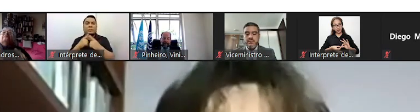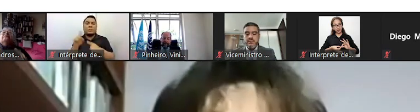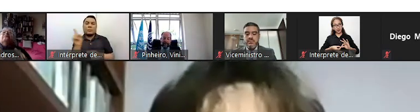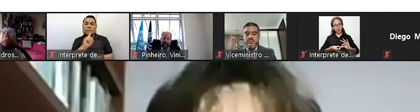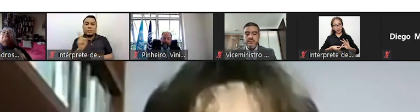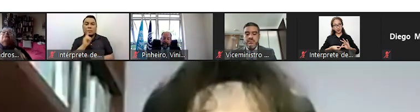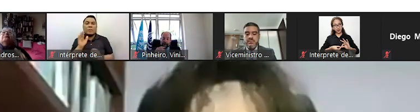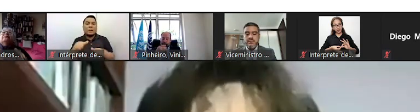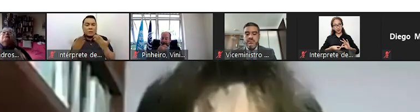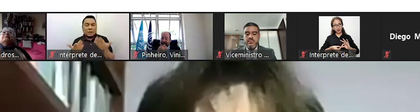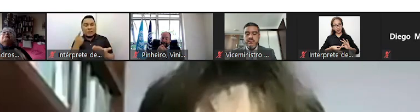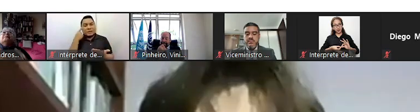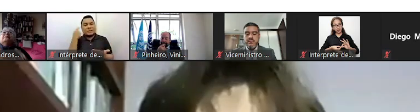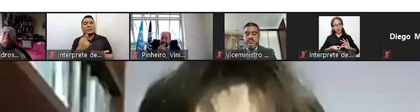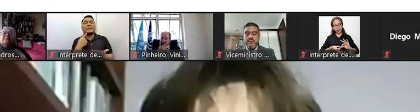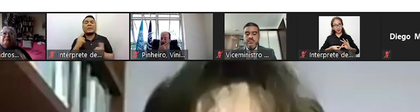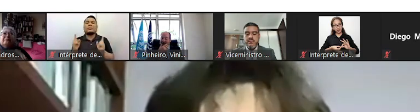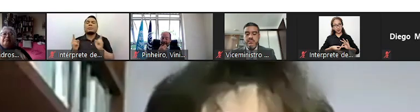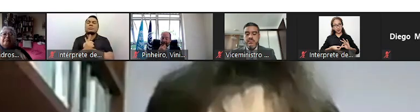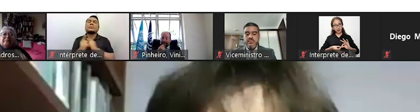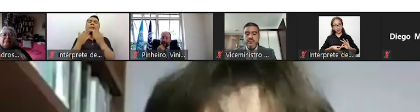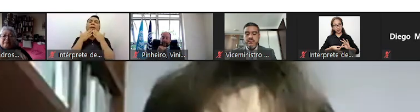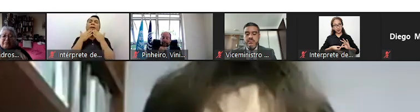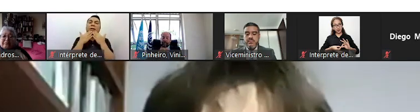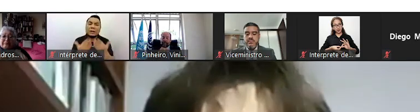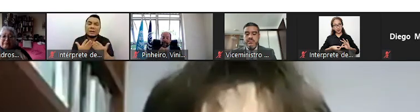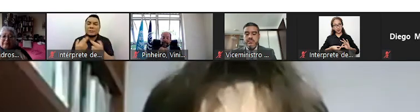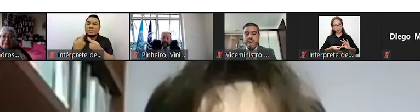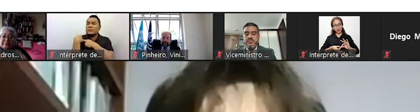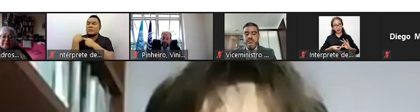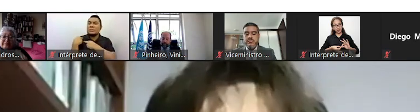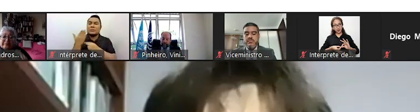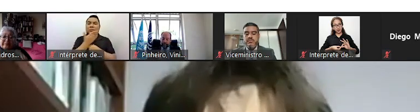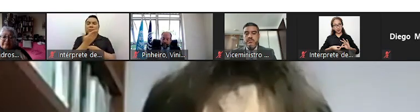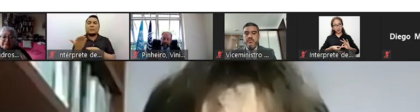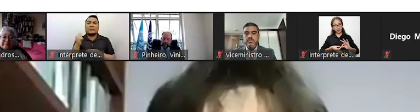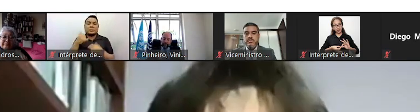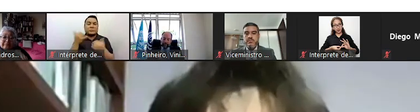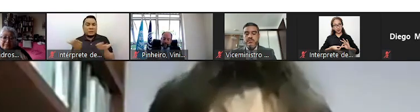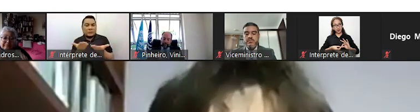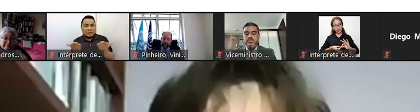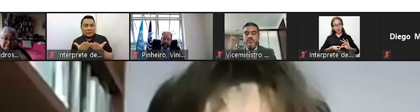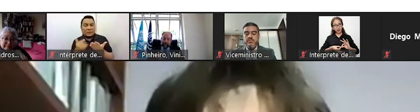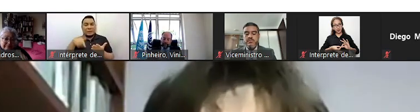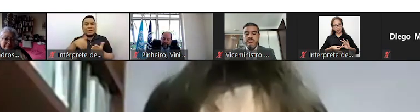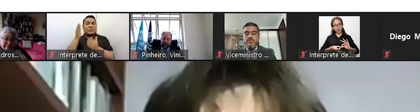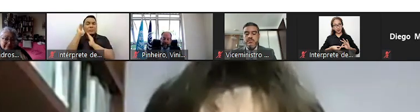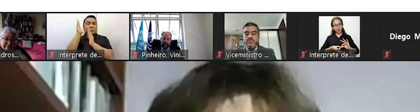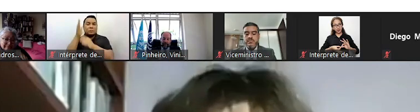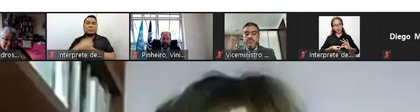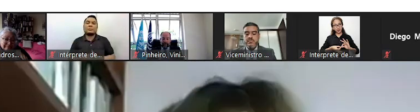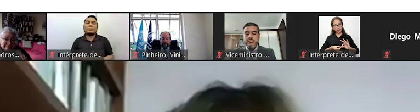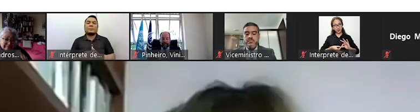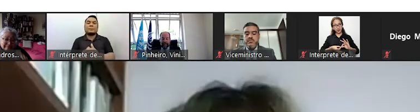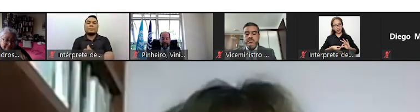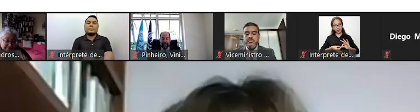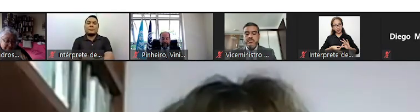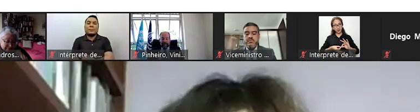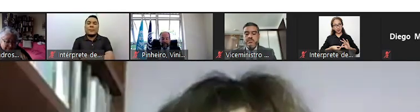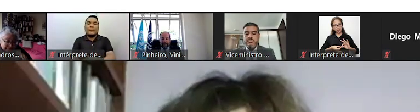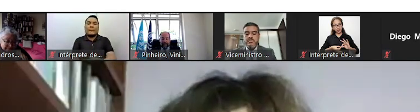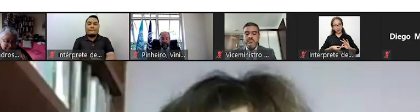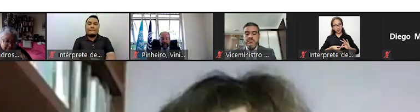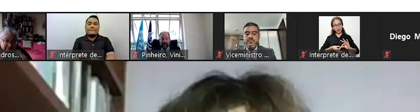debating but not antagonizing thank you representatives here in this forum